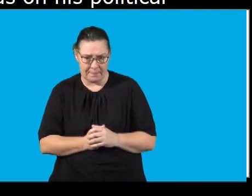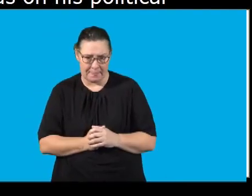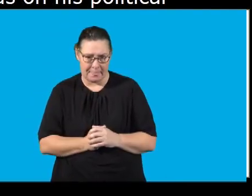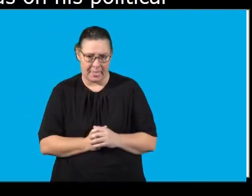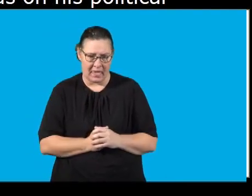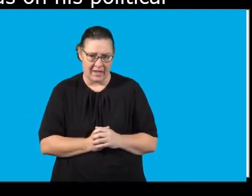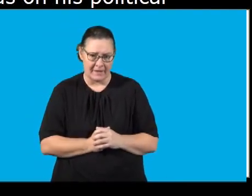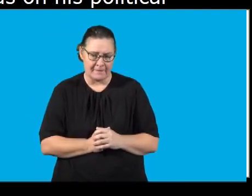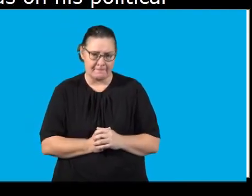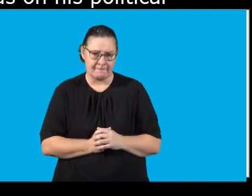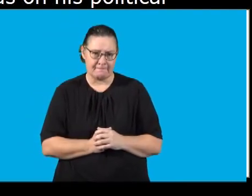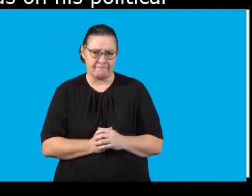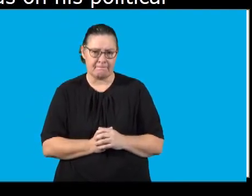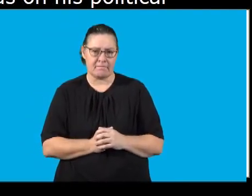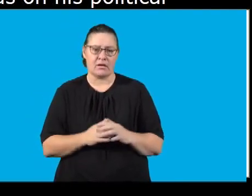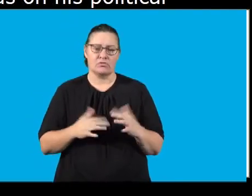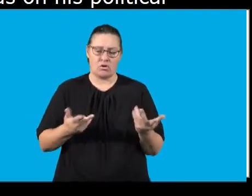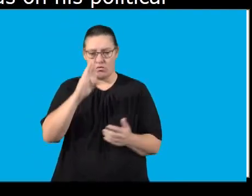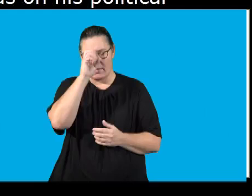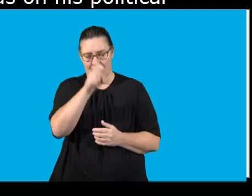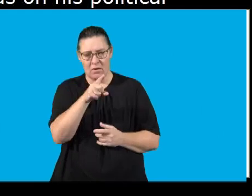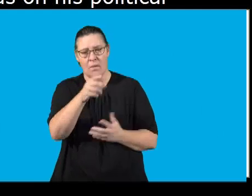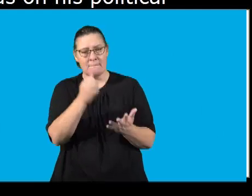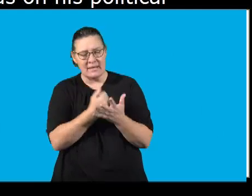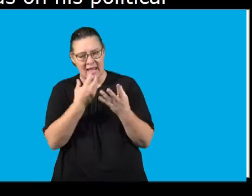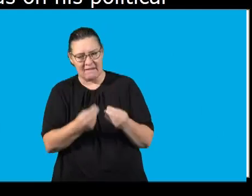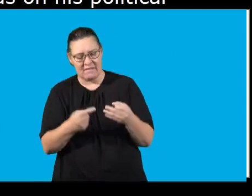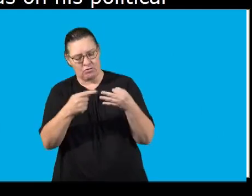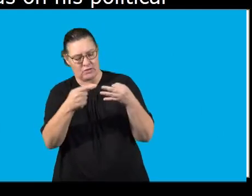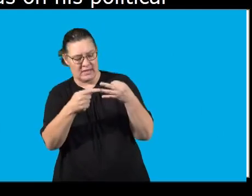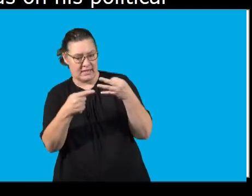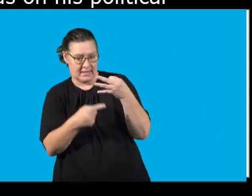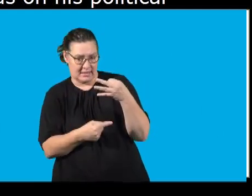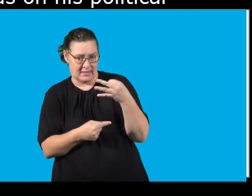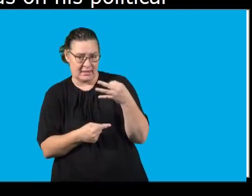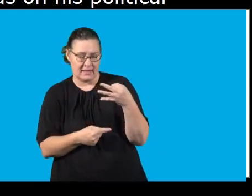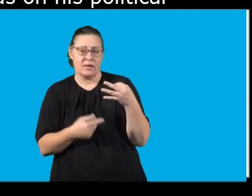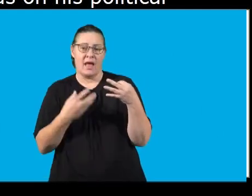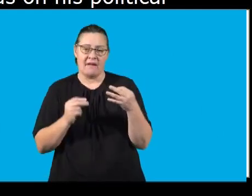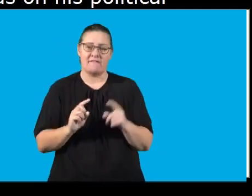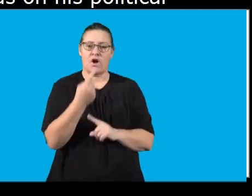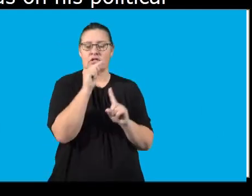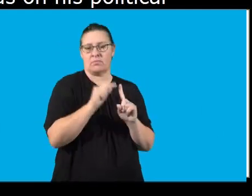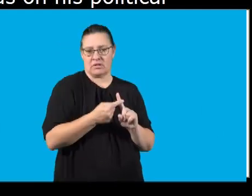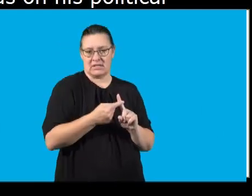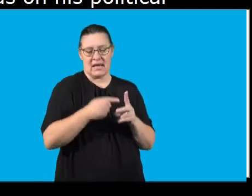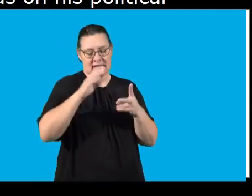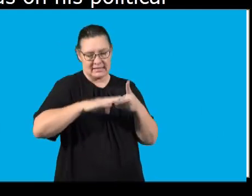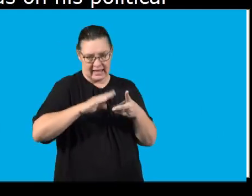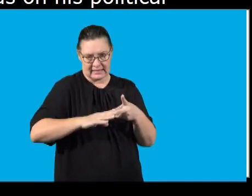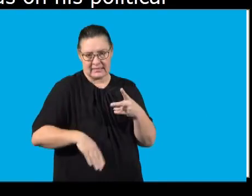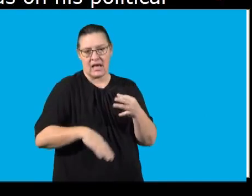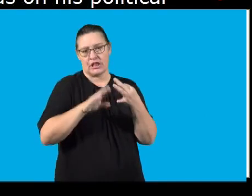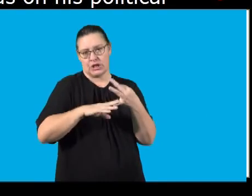they're going to competition anyway. Okay, so remember, you have to have your 3 aspects, and there we have your first point, your